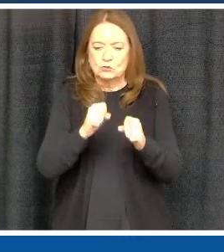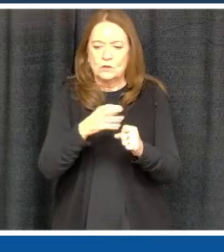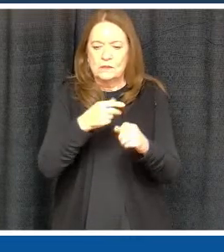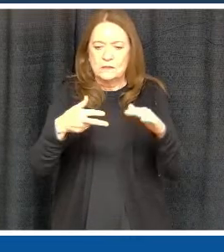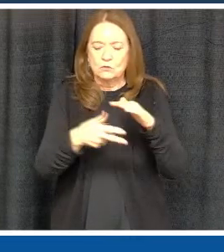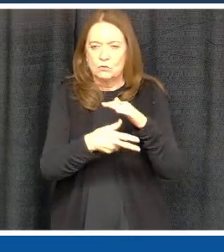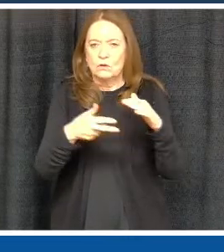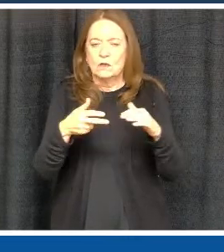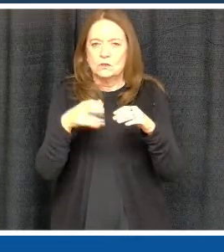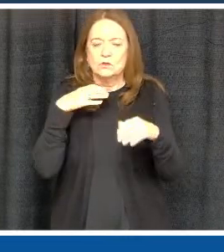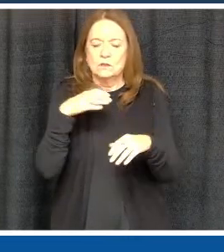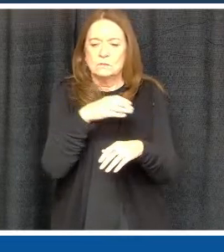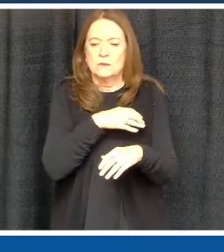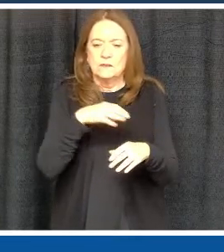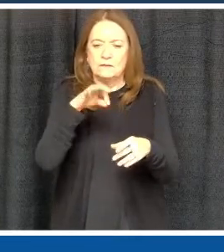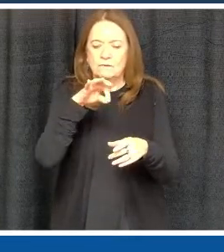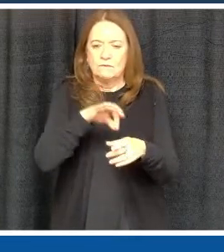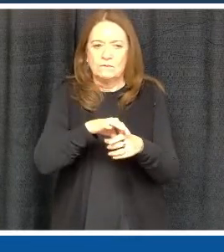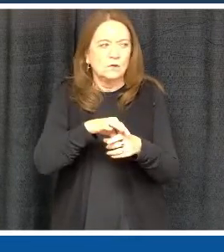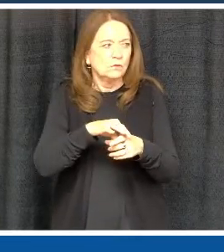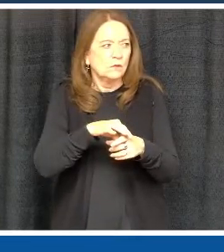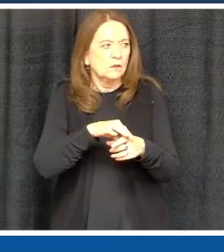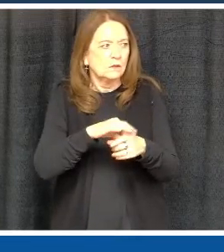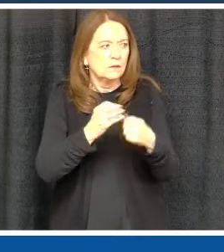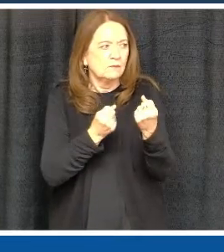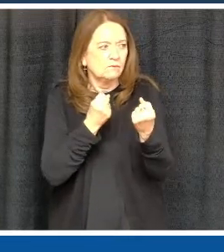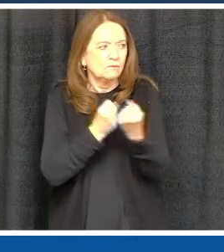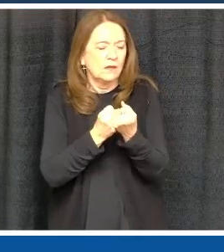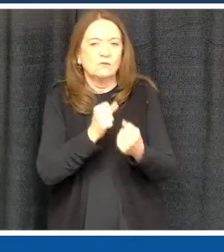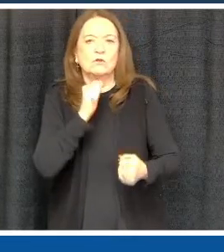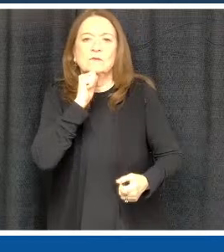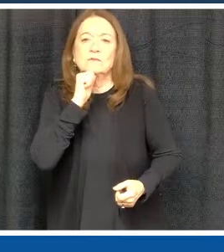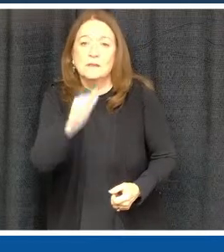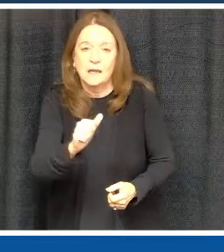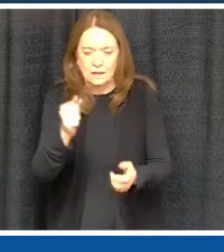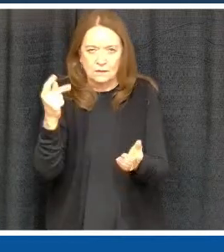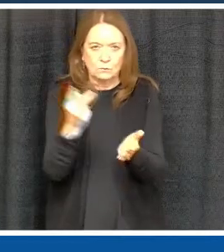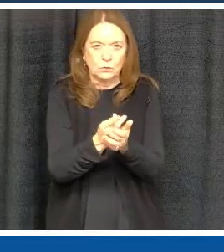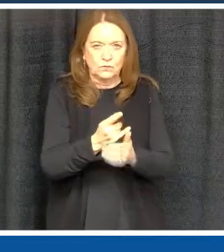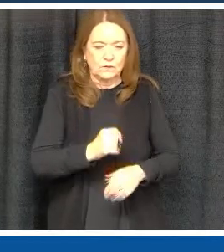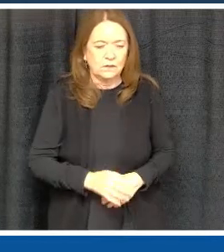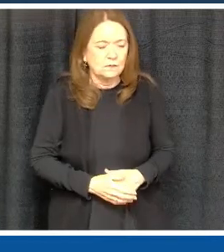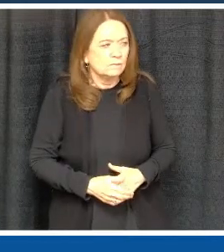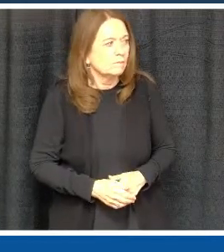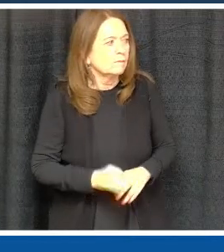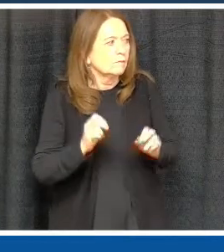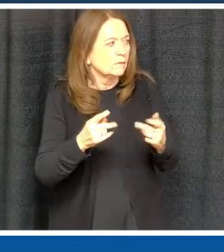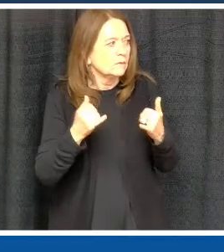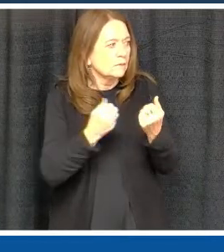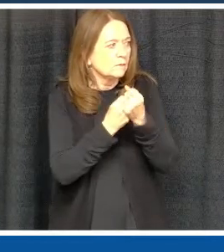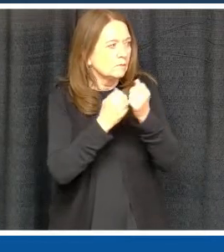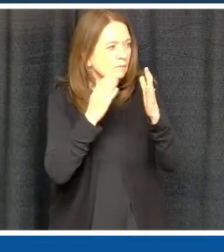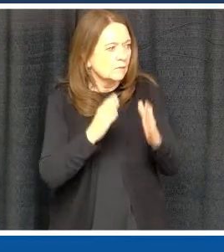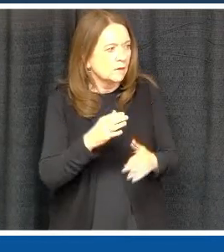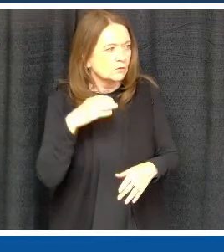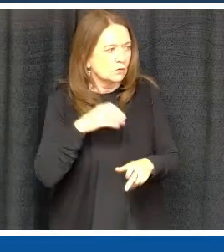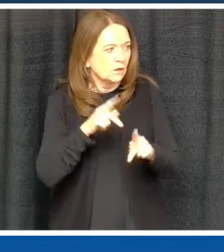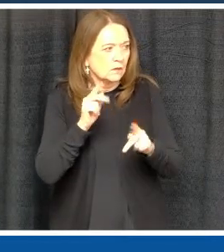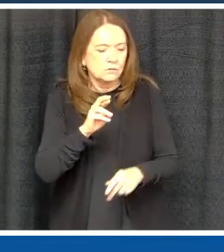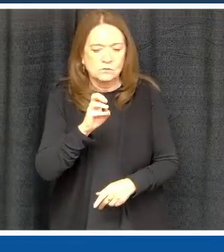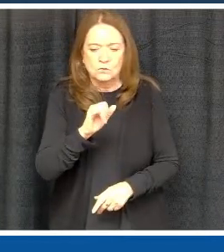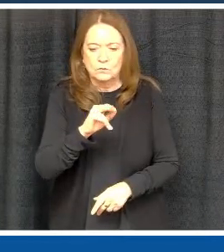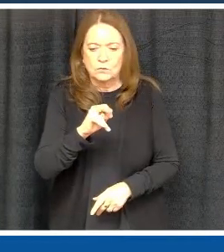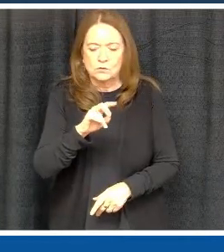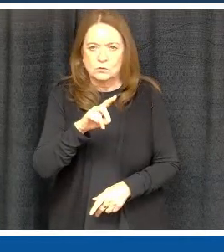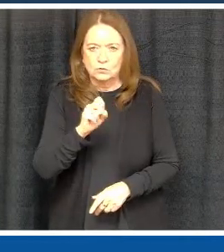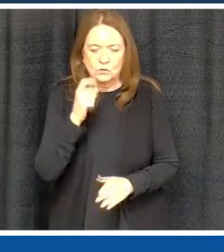Garage Committees voted in favor of disapproval. Okay, we'll come to the sponsor, Councilperson Reynolds. You're recognized on